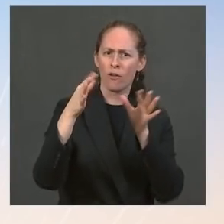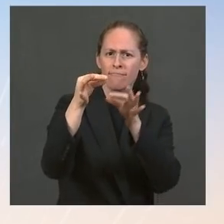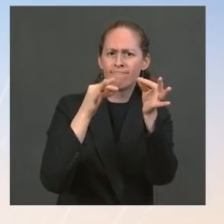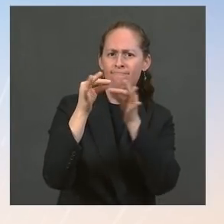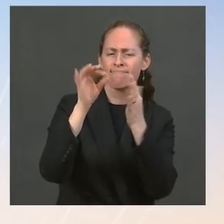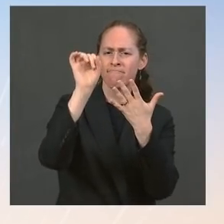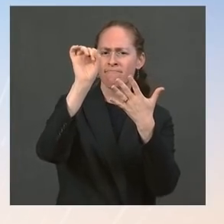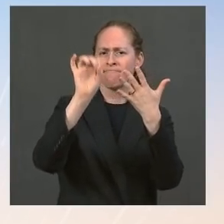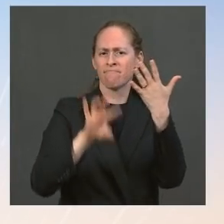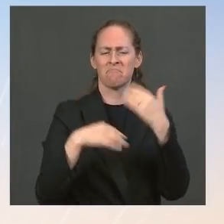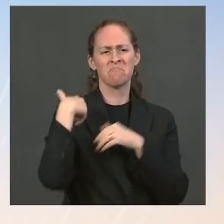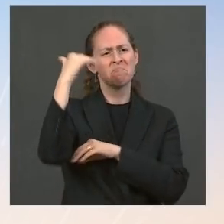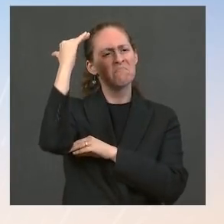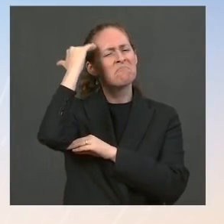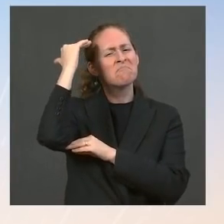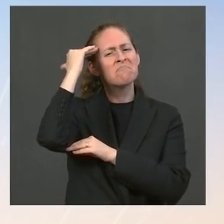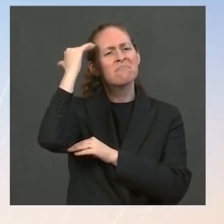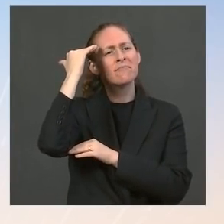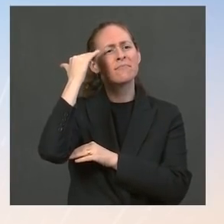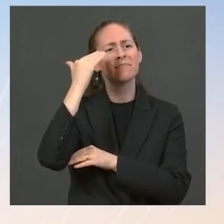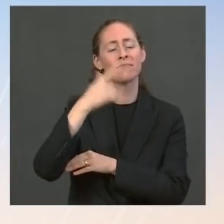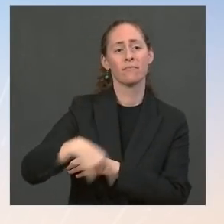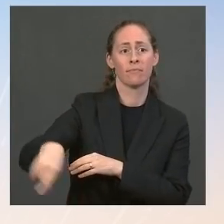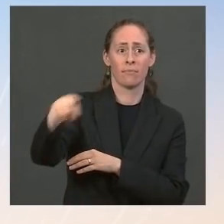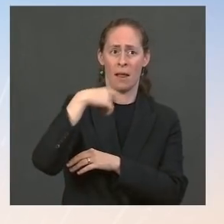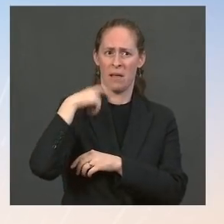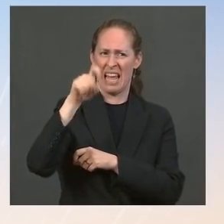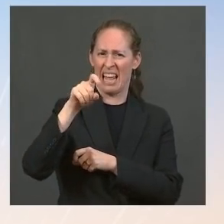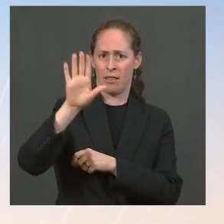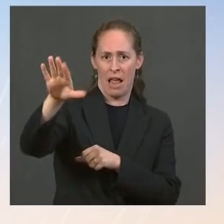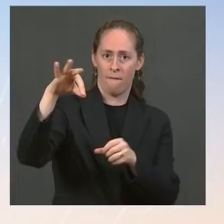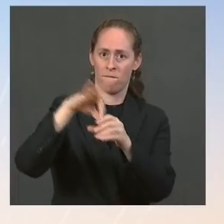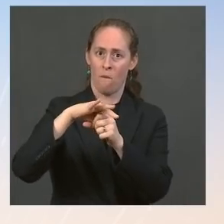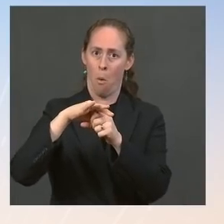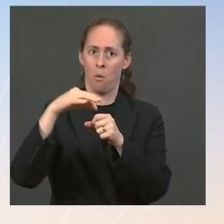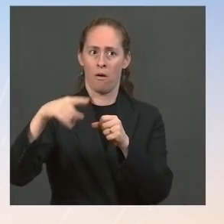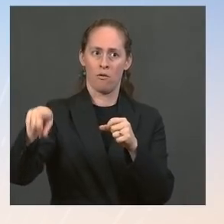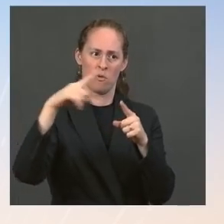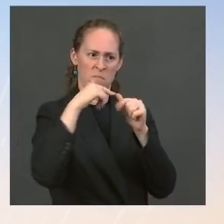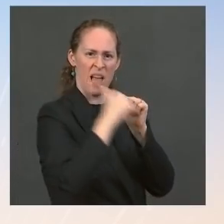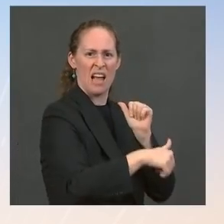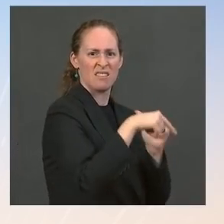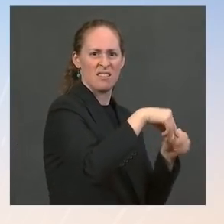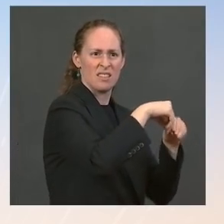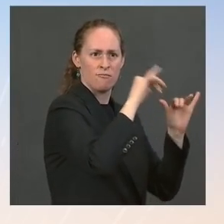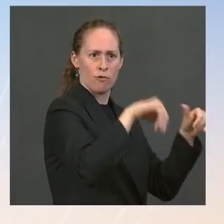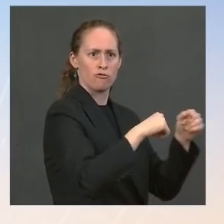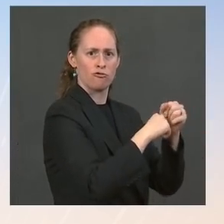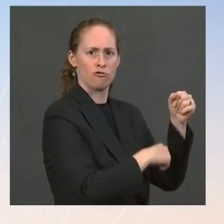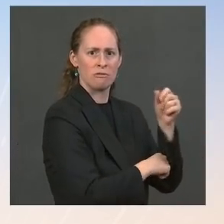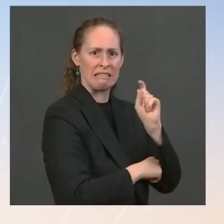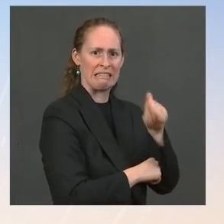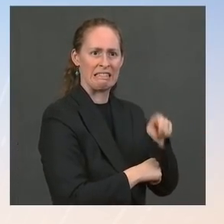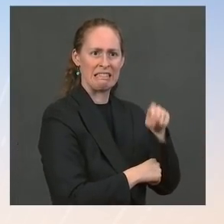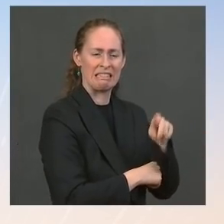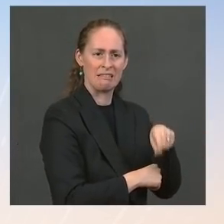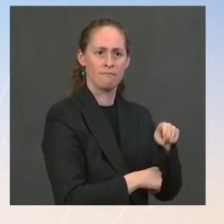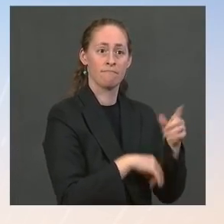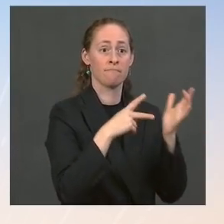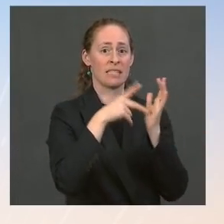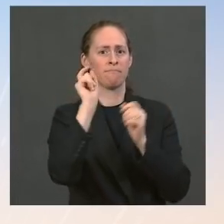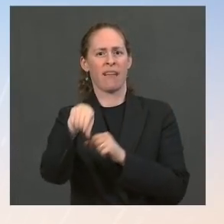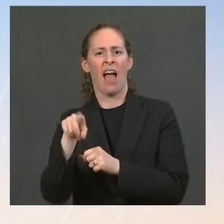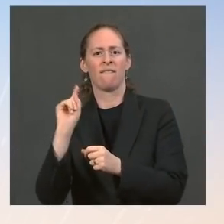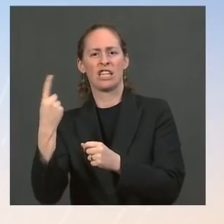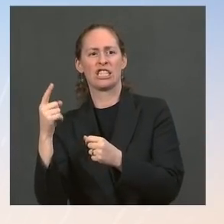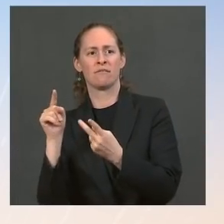we also need their votes in order to pass an infrastructure bill. They want to have a clear path forward on a reconciliation package. The